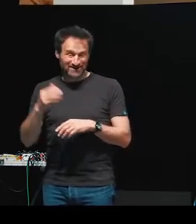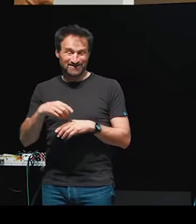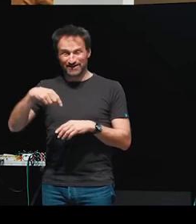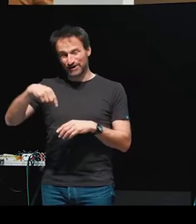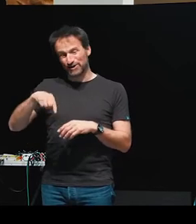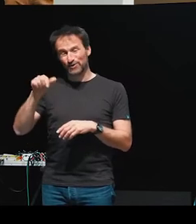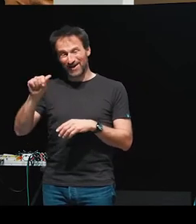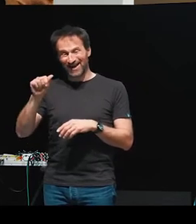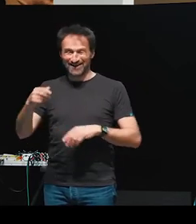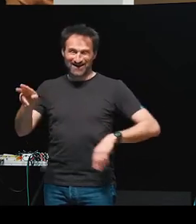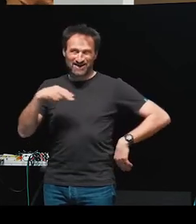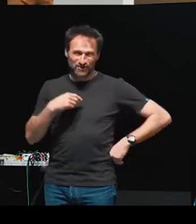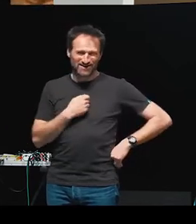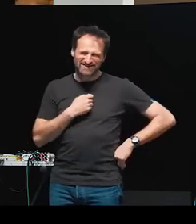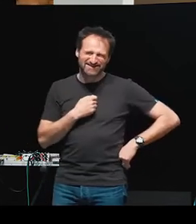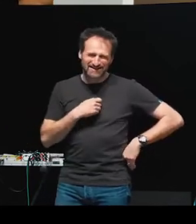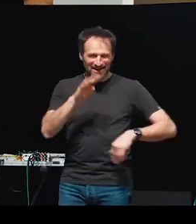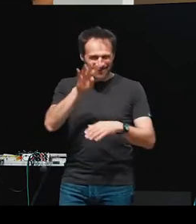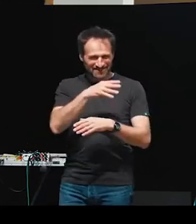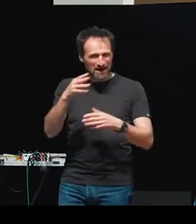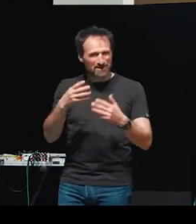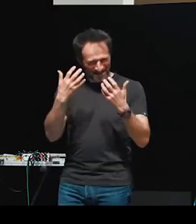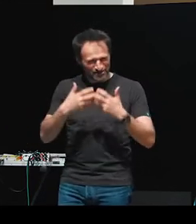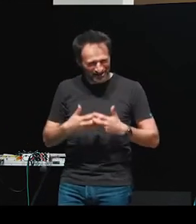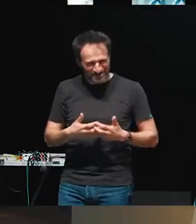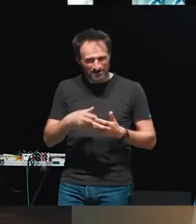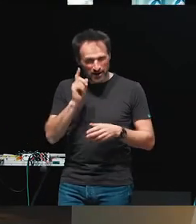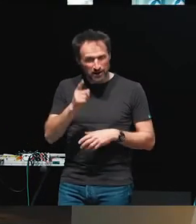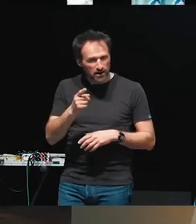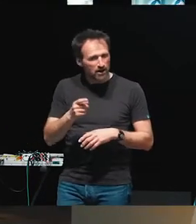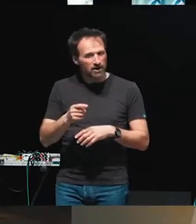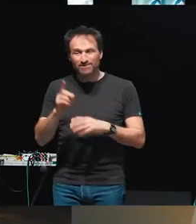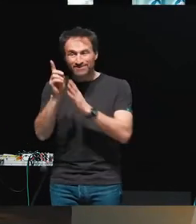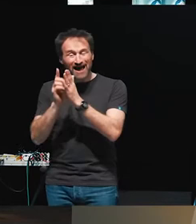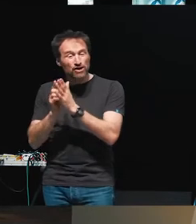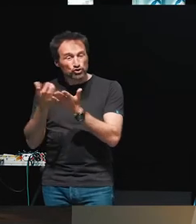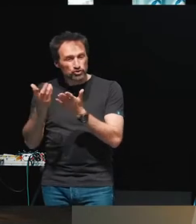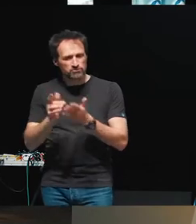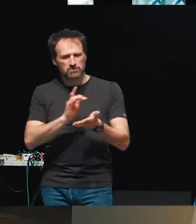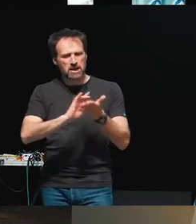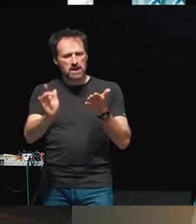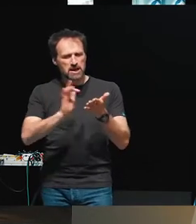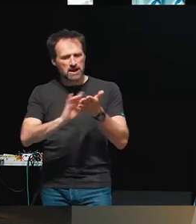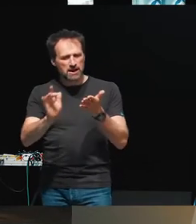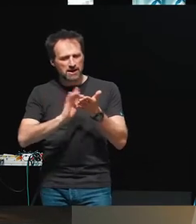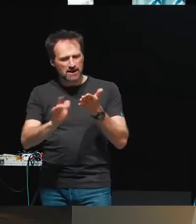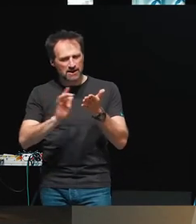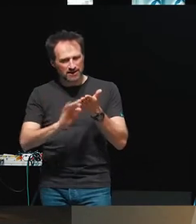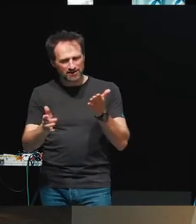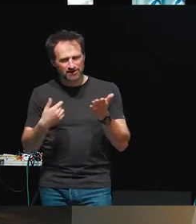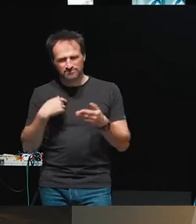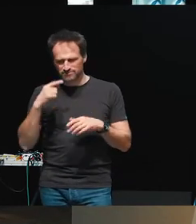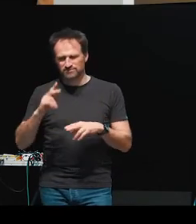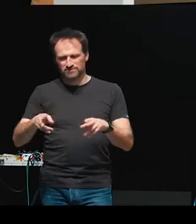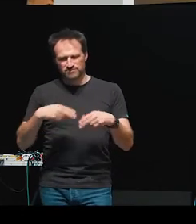us that while the table is rendering, it's rendering blanks for the dates. And just to prove them wrong, we find this line,